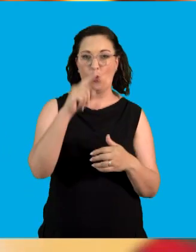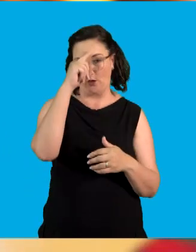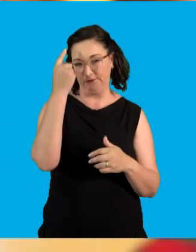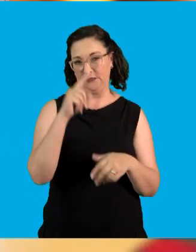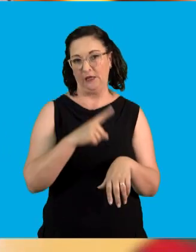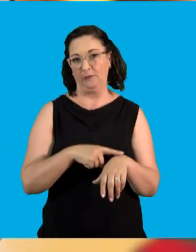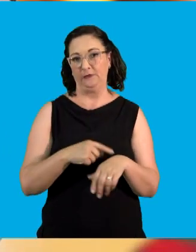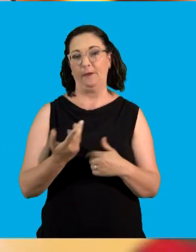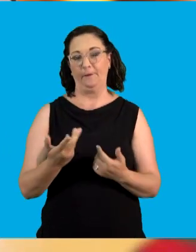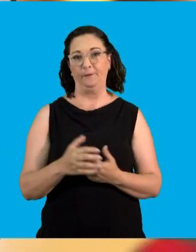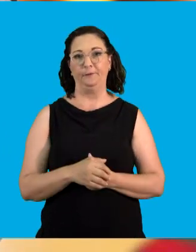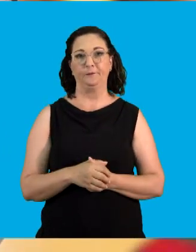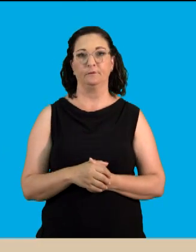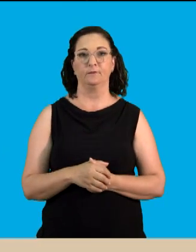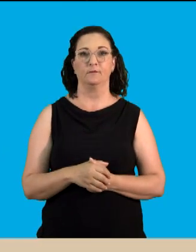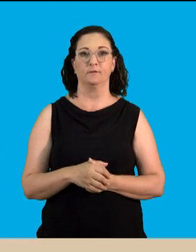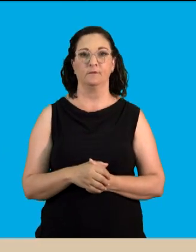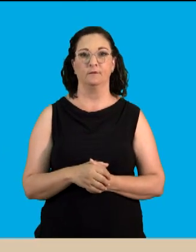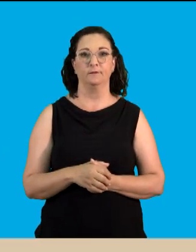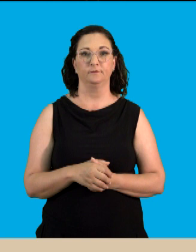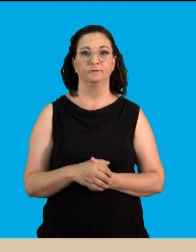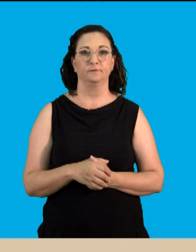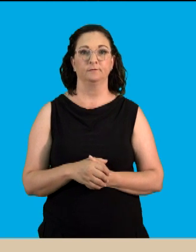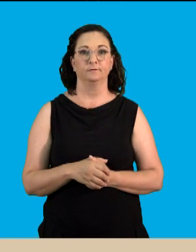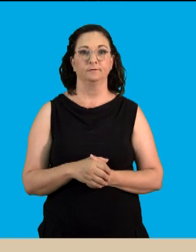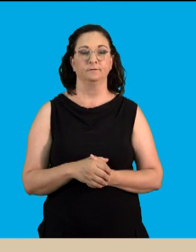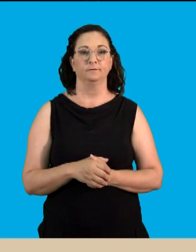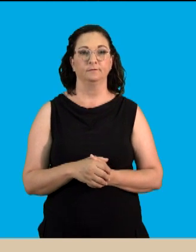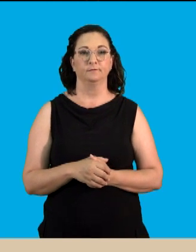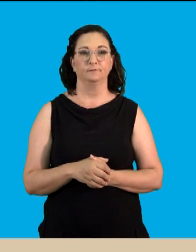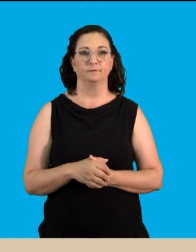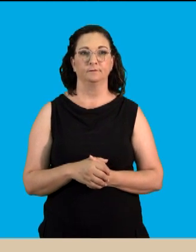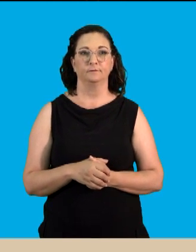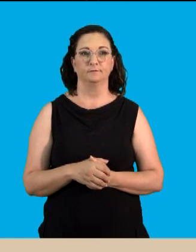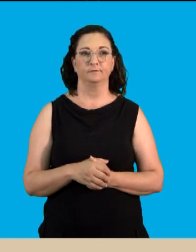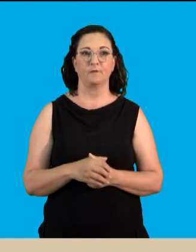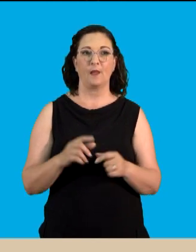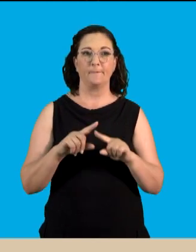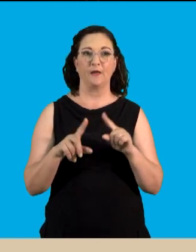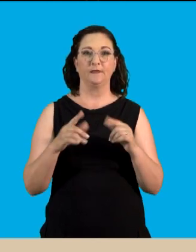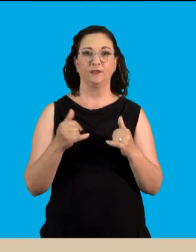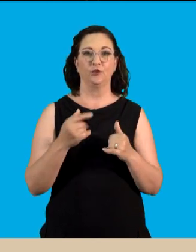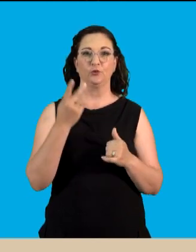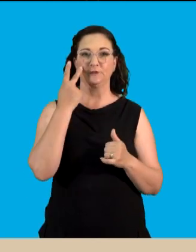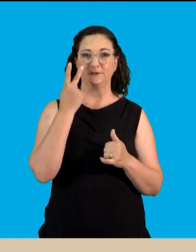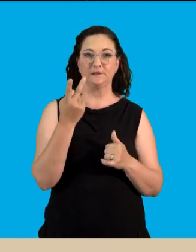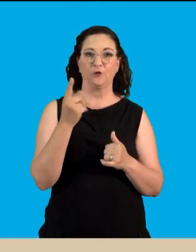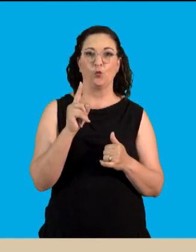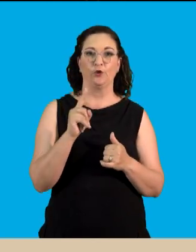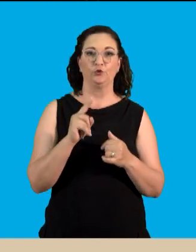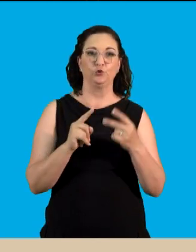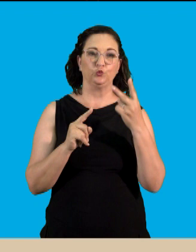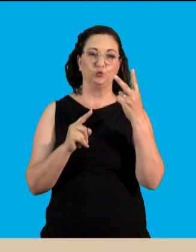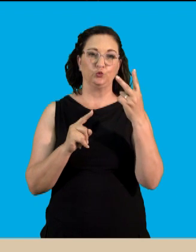it in summer? All right. Then you have to check that the 2 very pointer stars